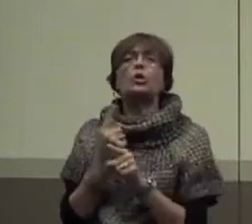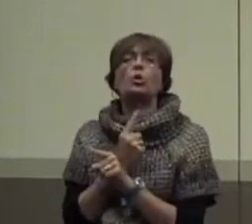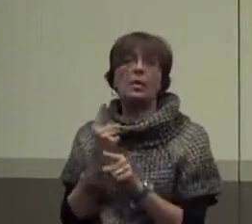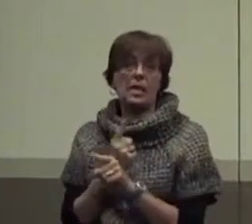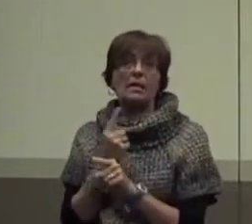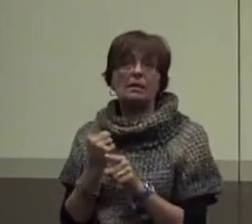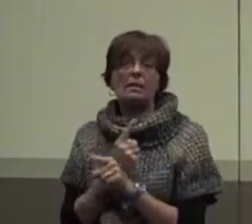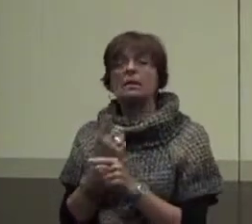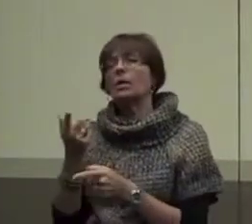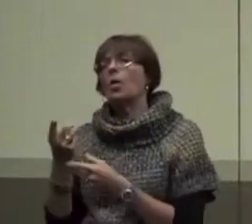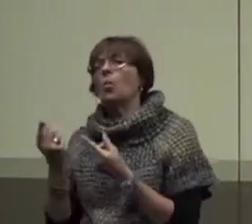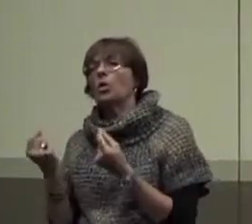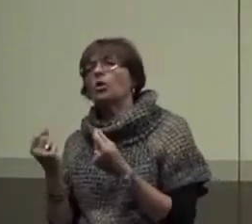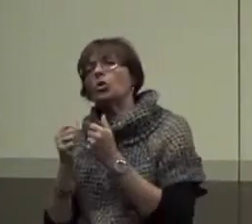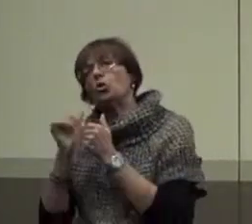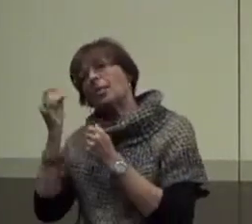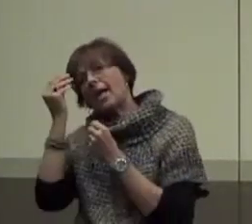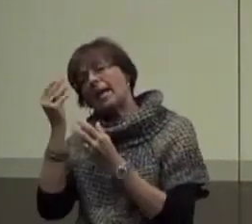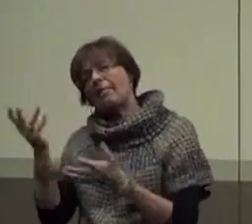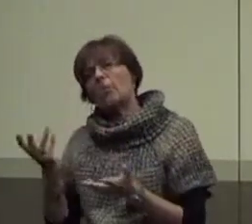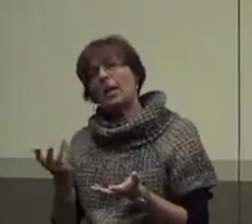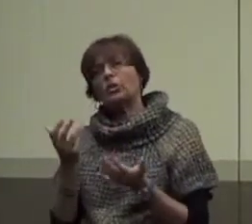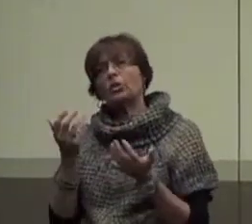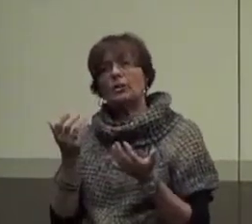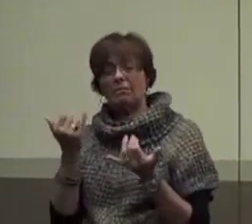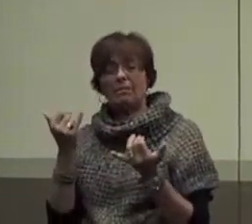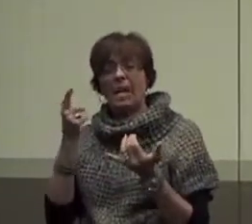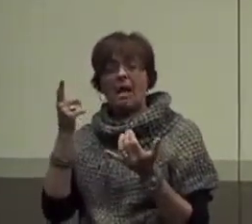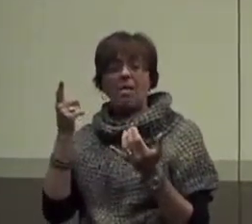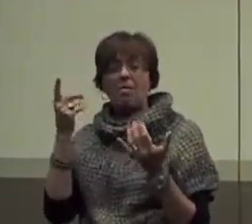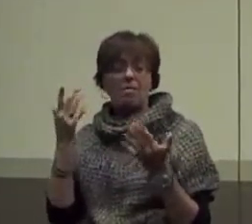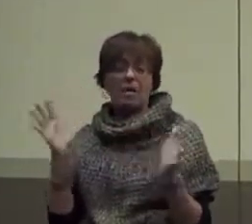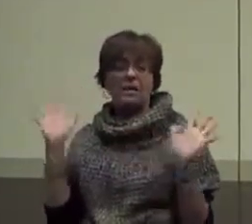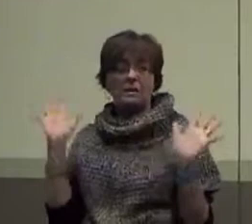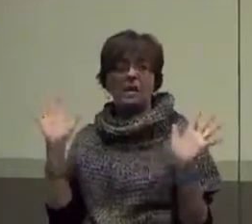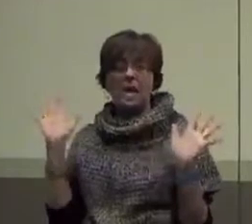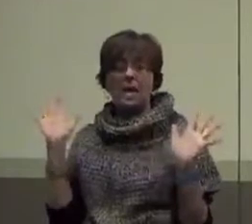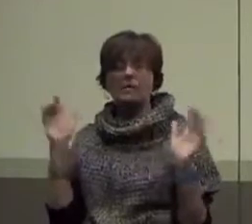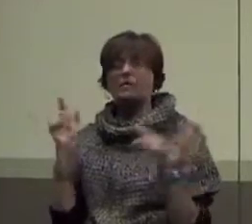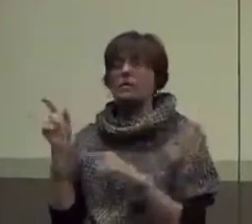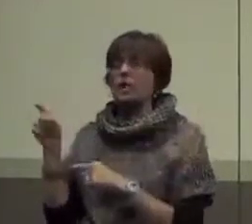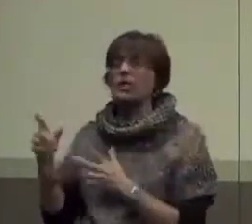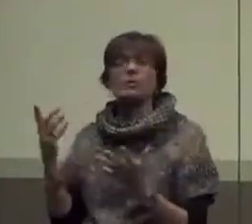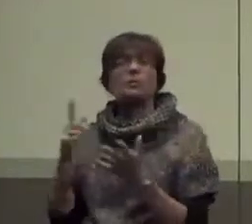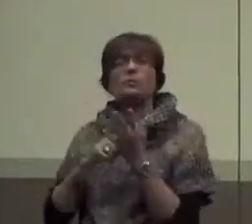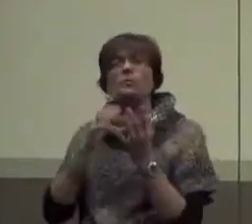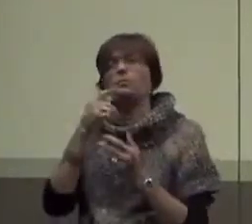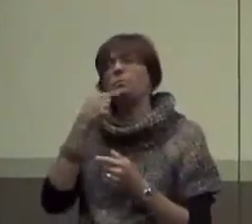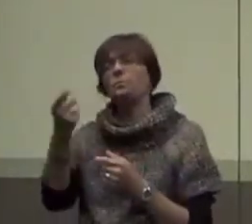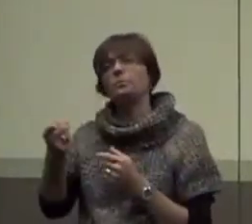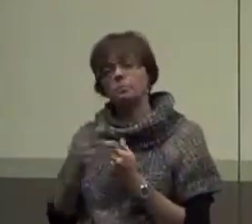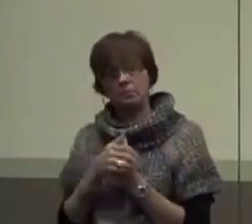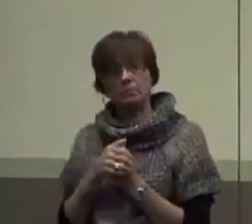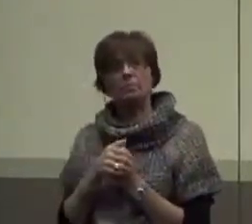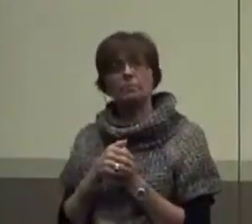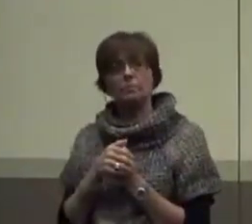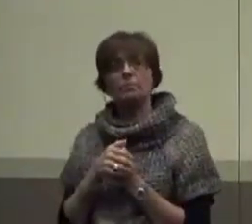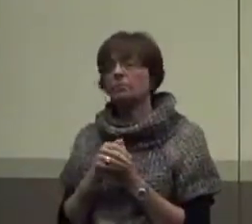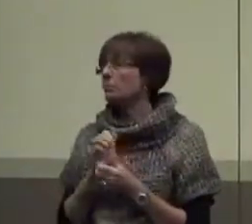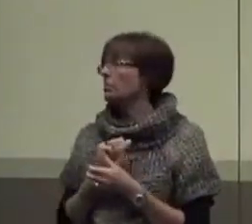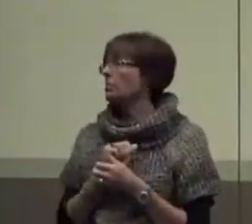Okay? Well, what are you going to do with this information now that you've done it? She asks. Okay, what are you going to tell her?